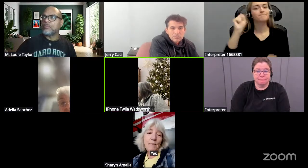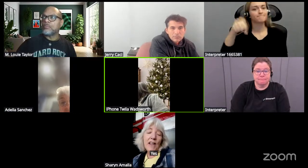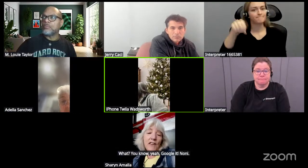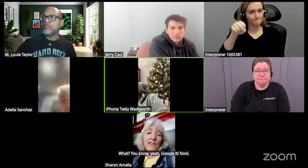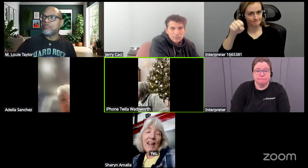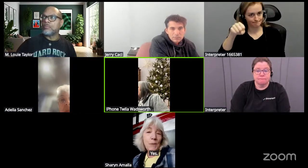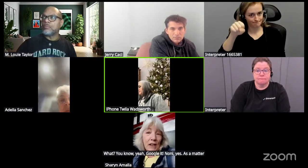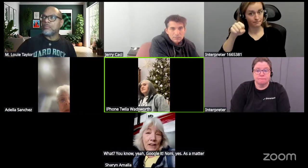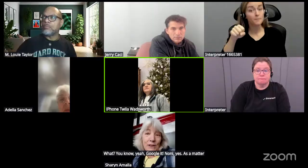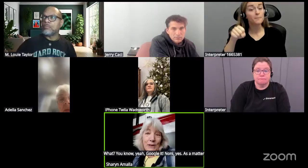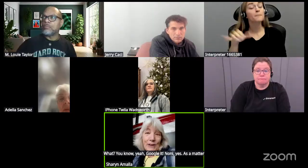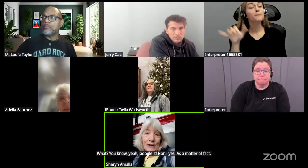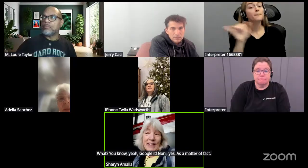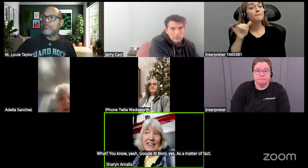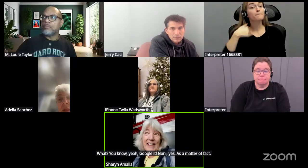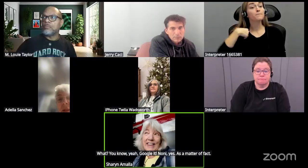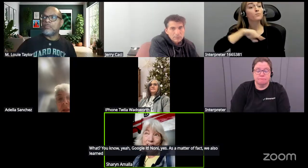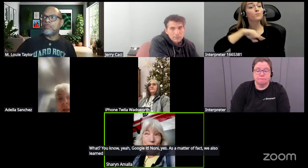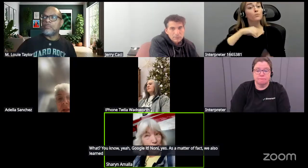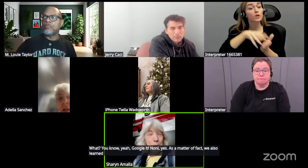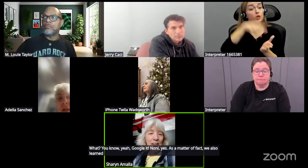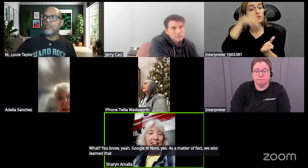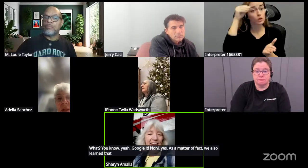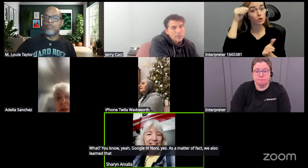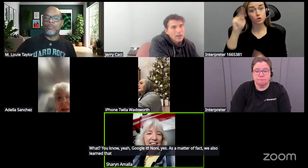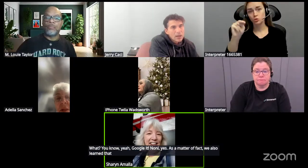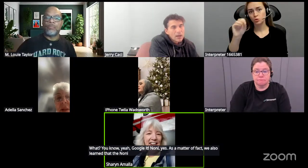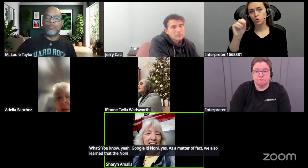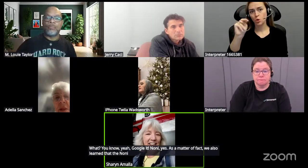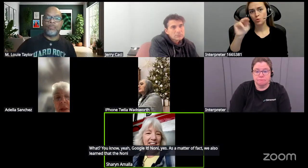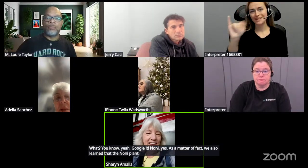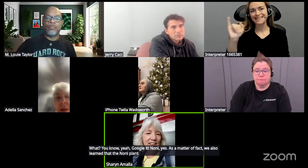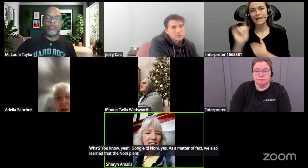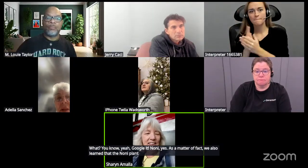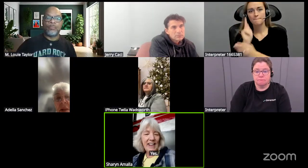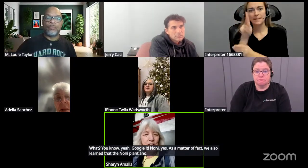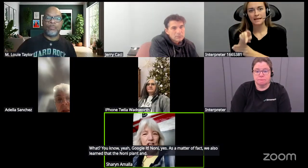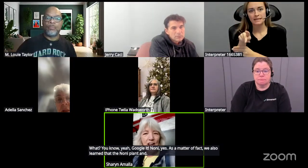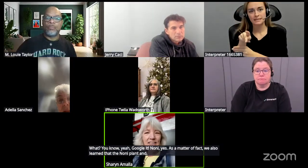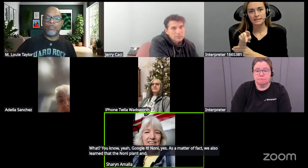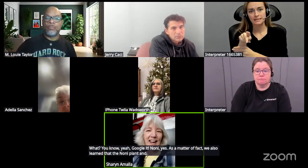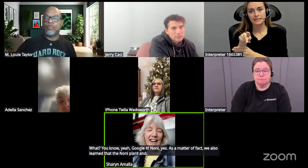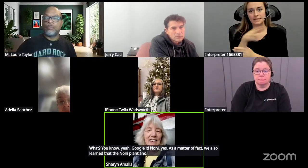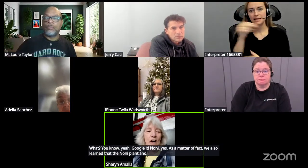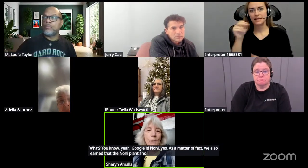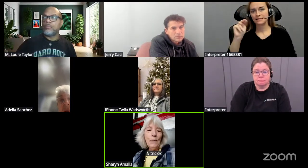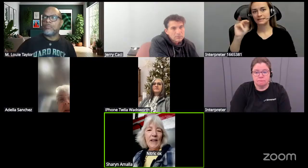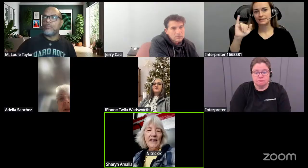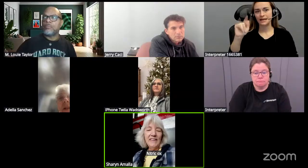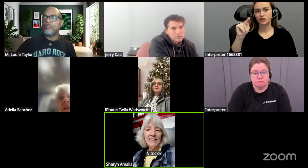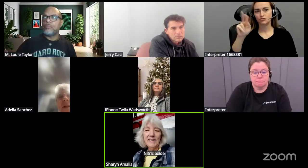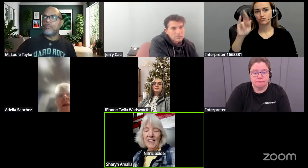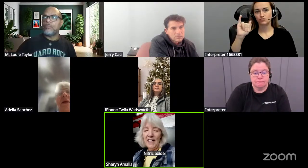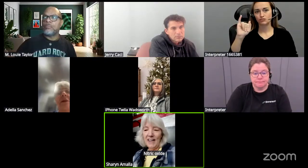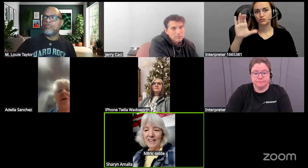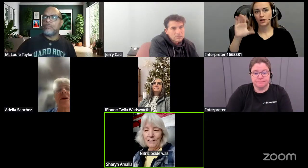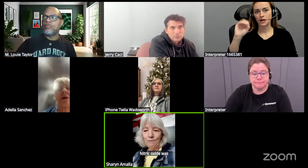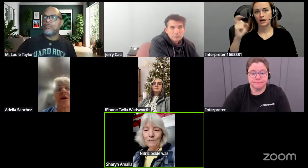As a matter of fact, we also learned that the noni plant and nitric oxide